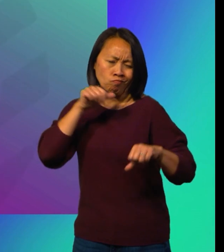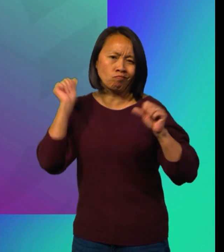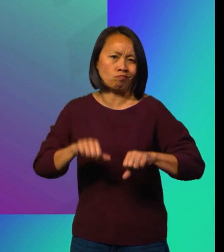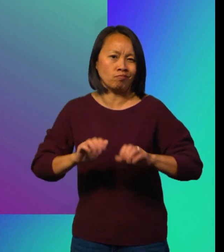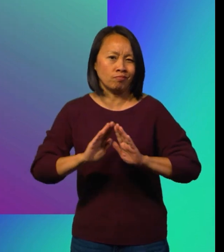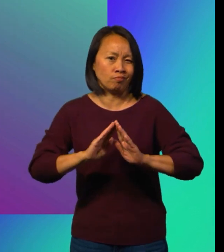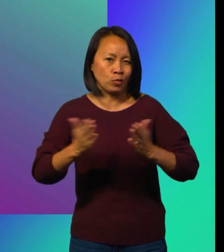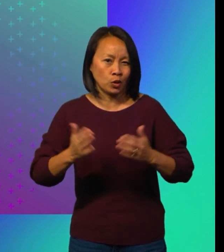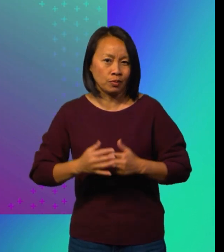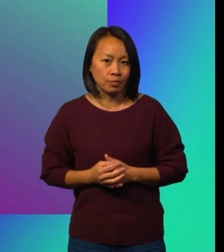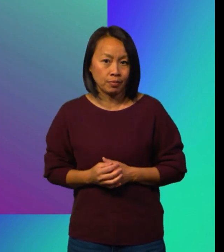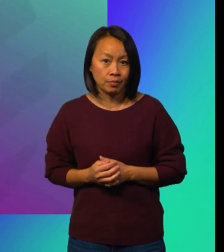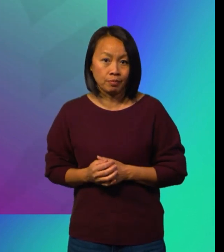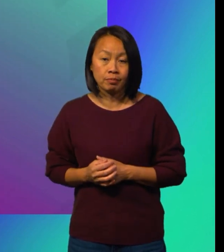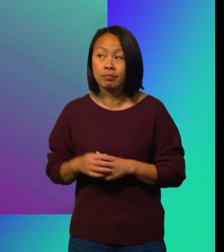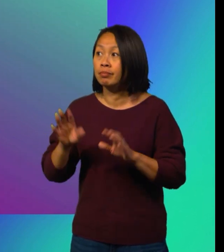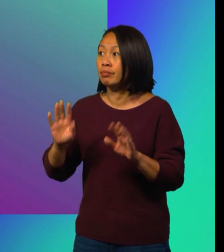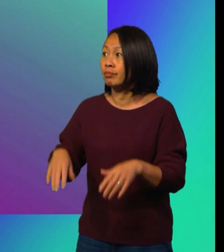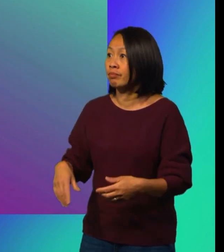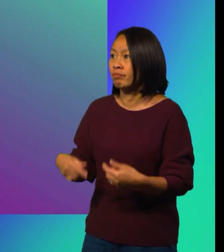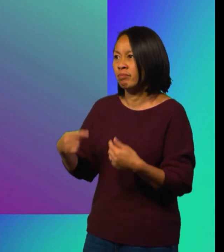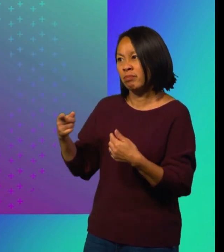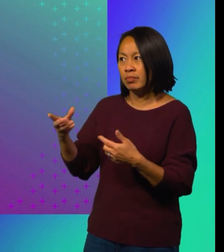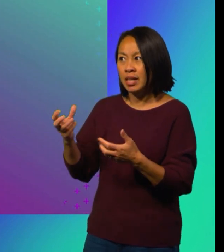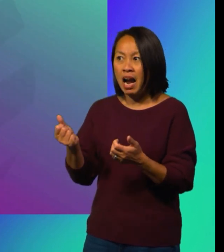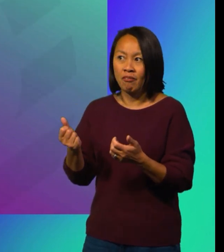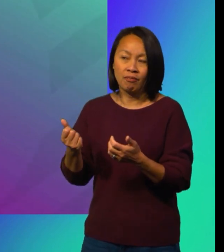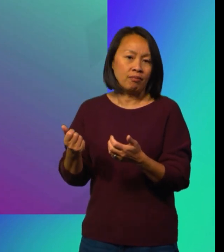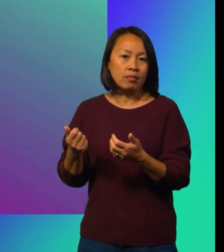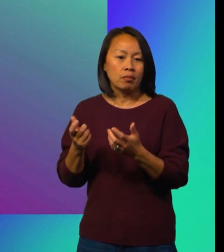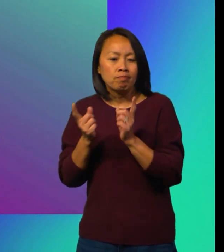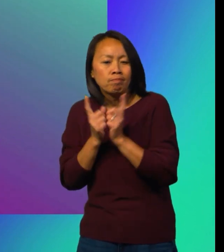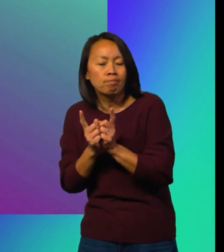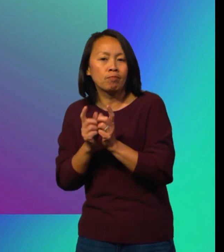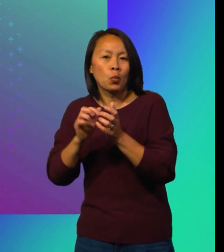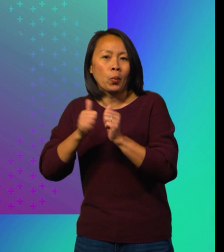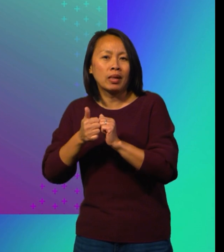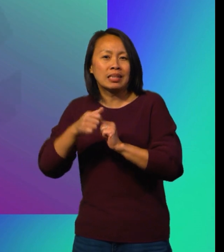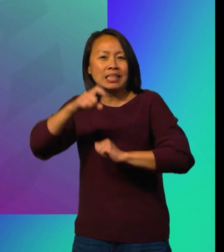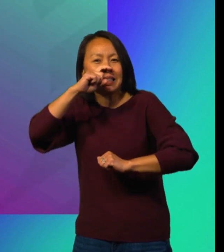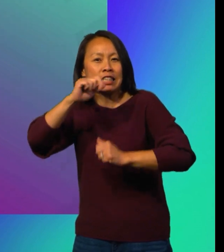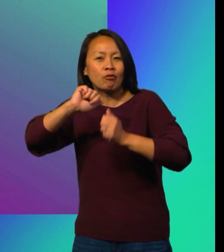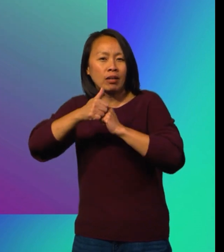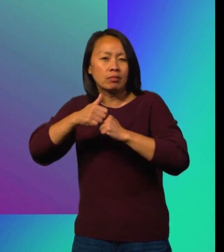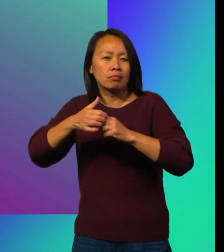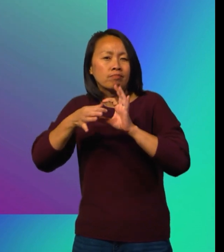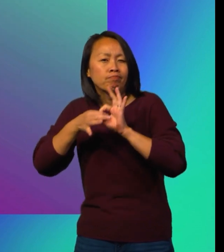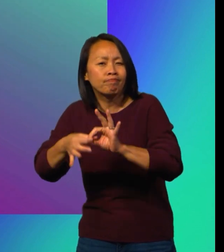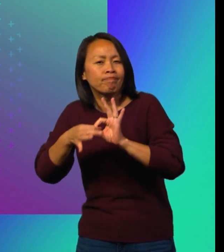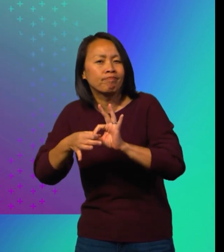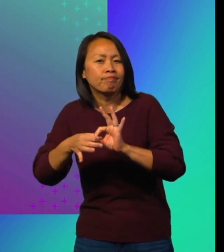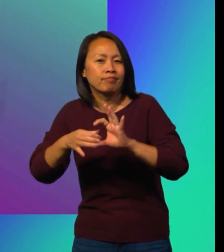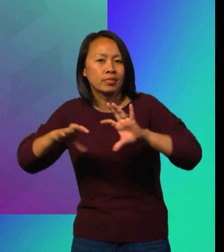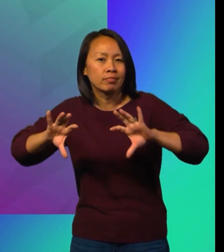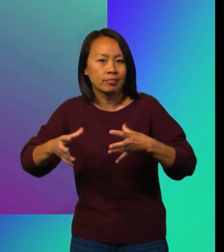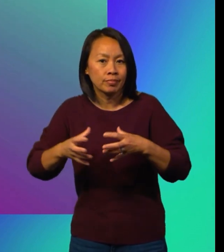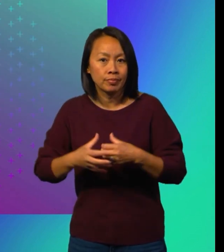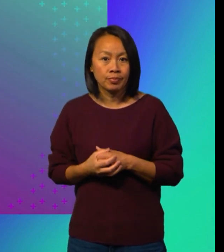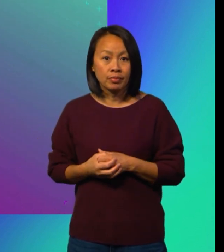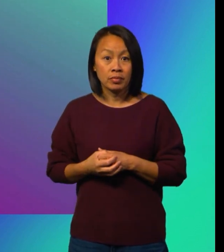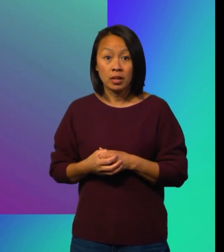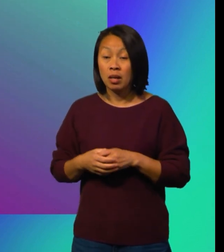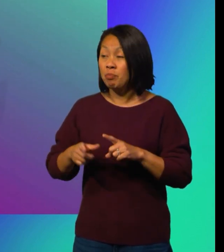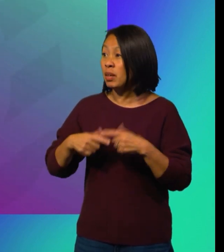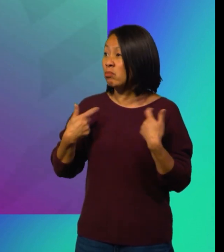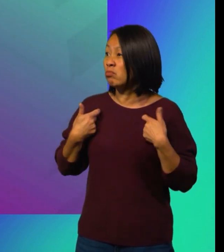idea. It's Me Guys says they'll spend extra time with their sisters and family. Meanwhile, Isma says, I'm just going to